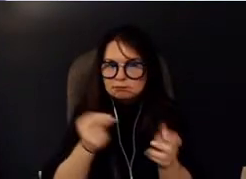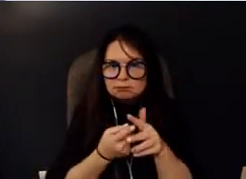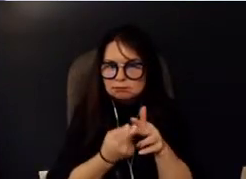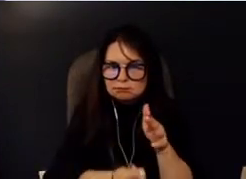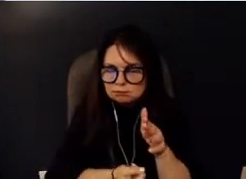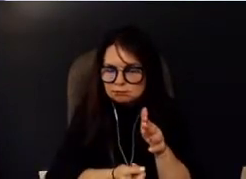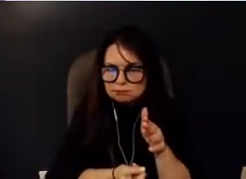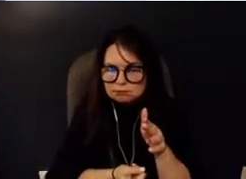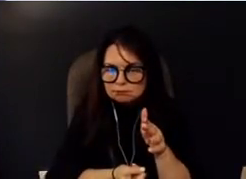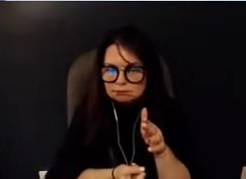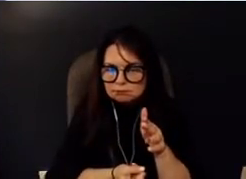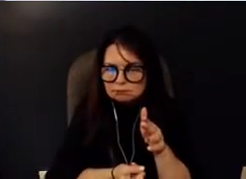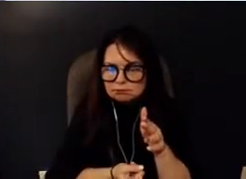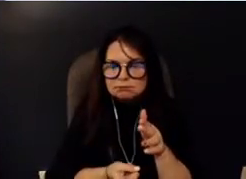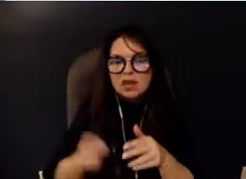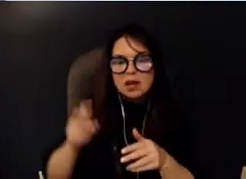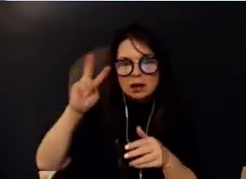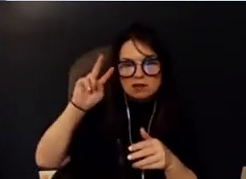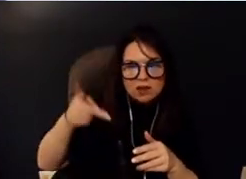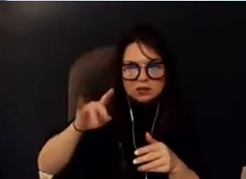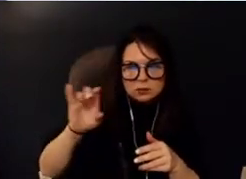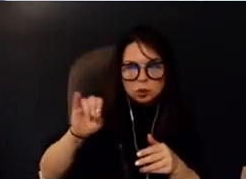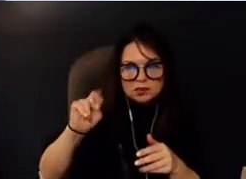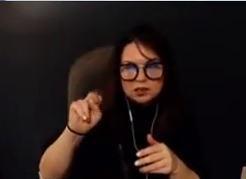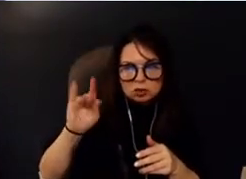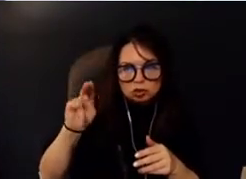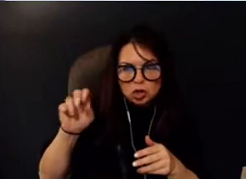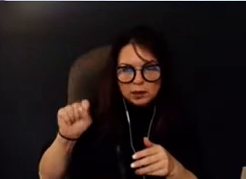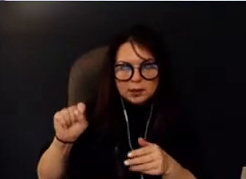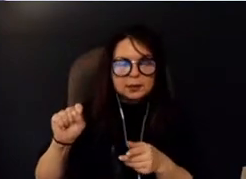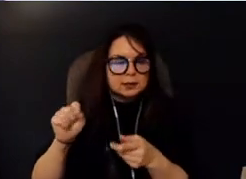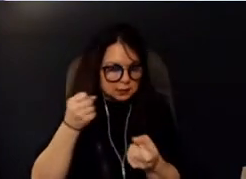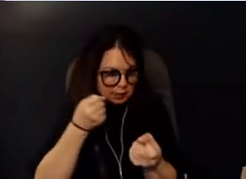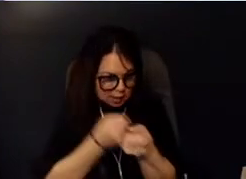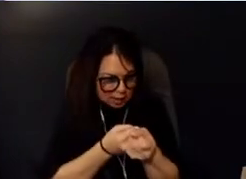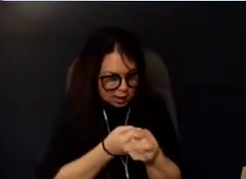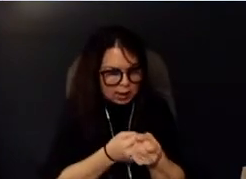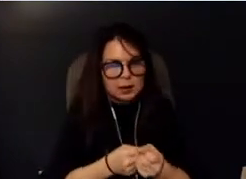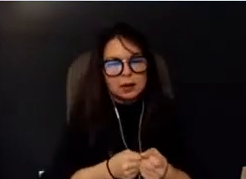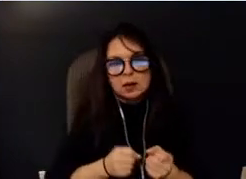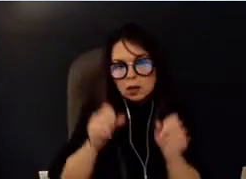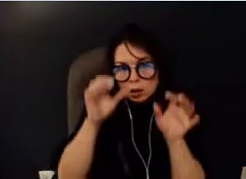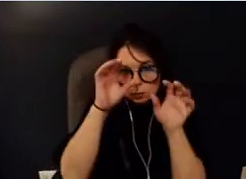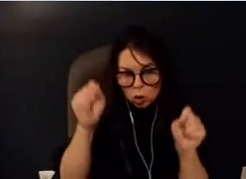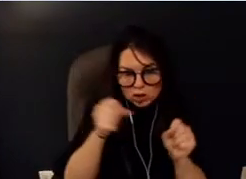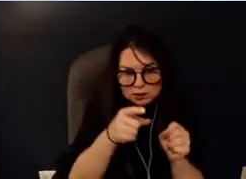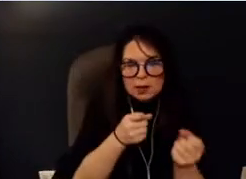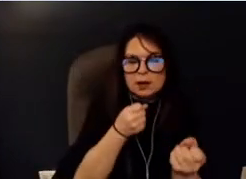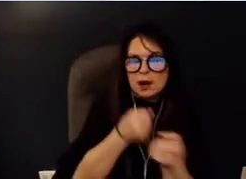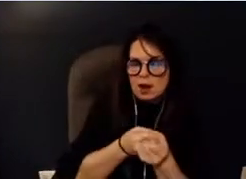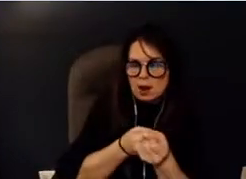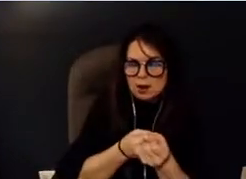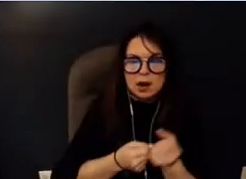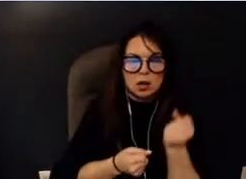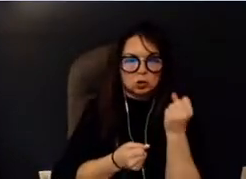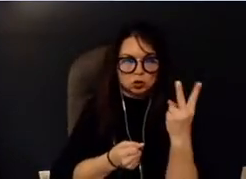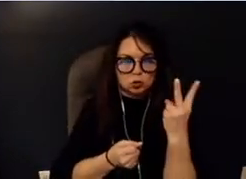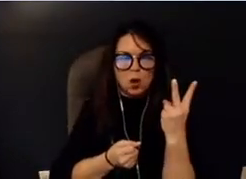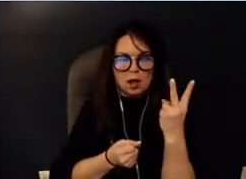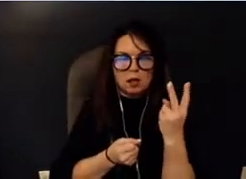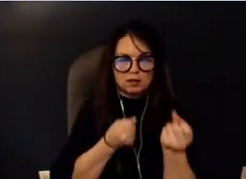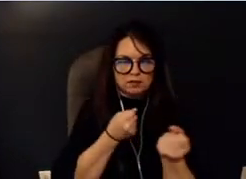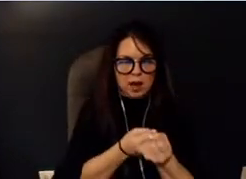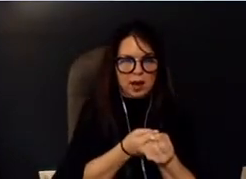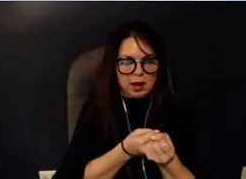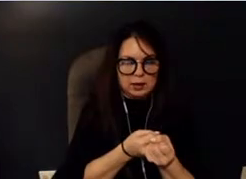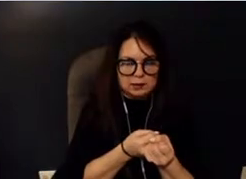Vice President Jenkins. Aye. President Bender. Aye. There are 12 ayes. That carries, and those bonding resolutions